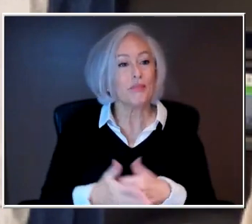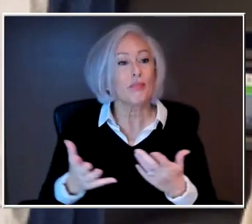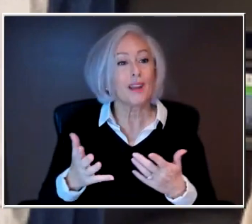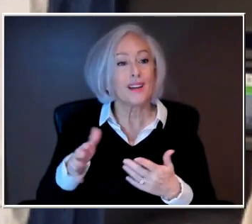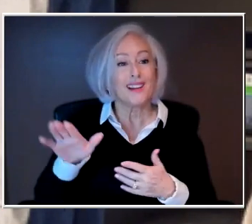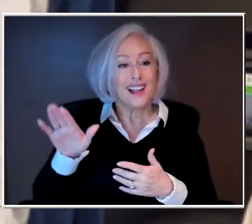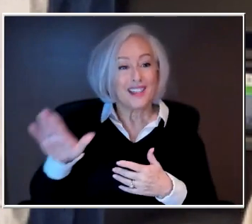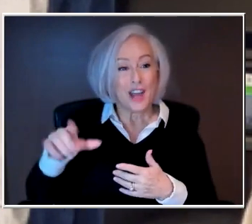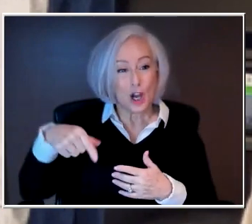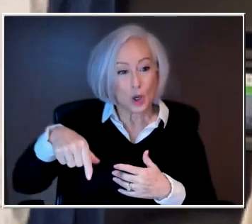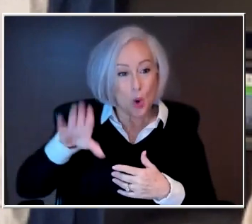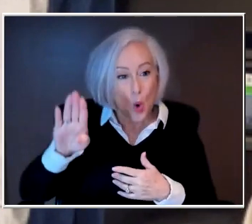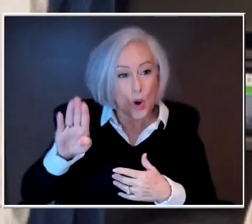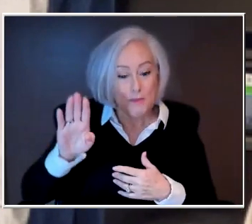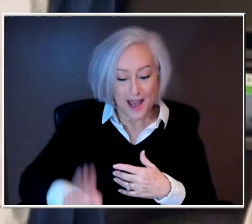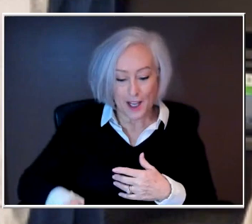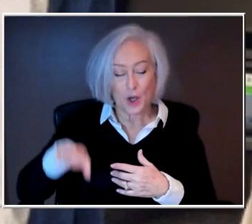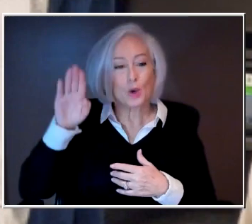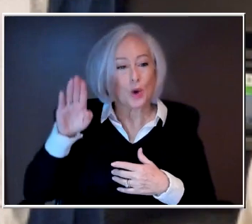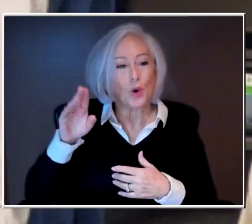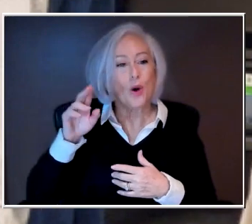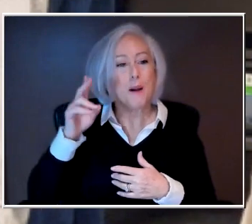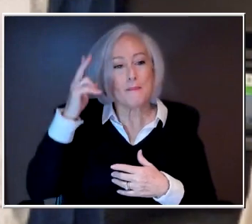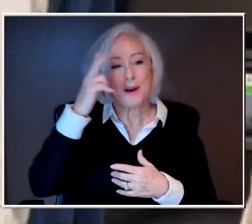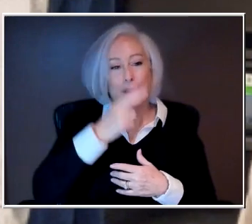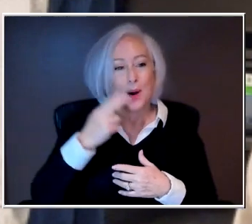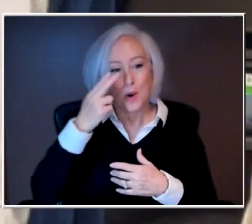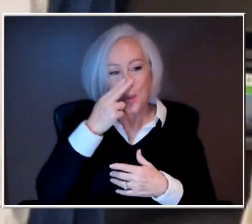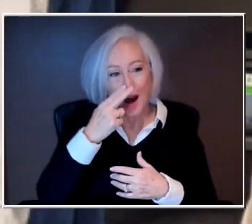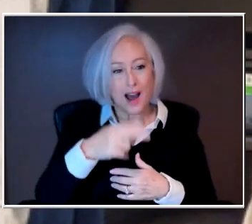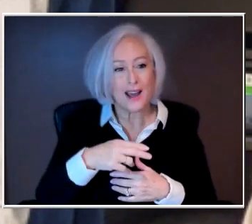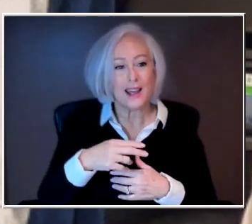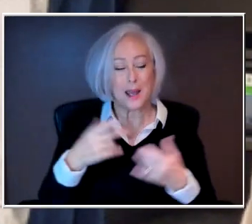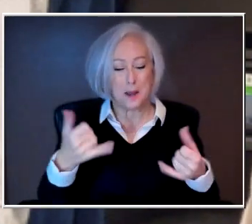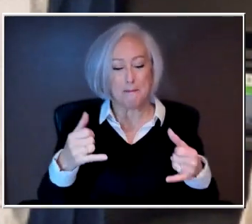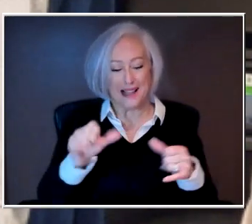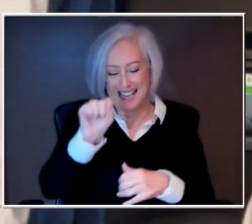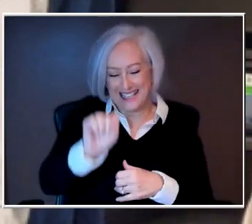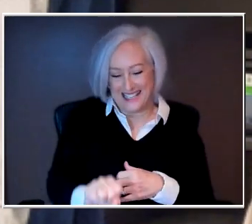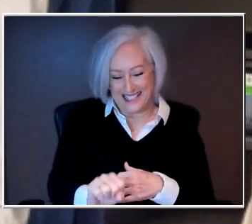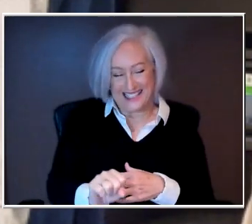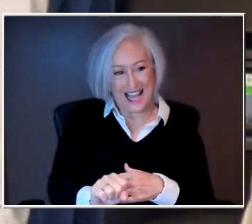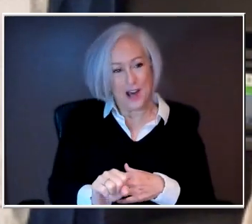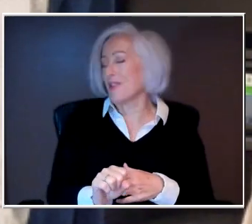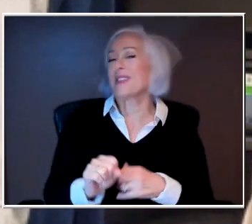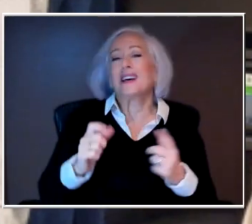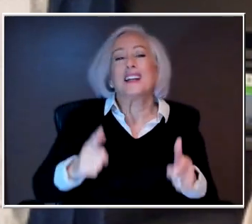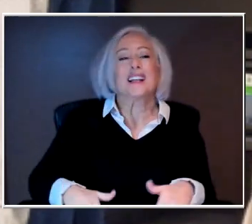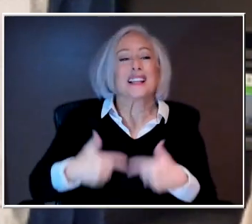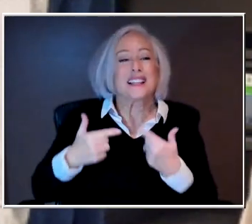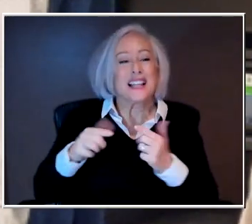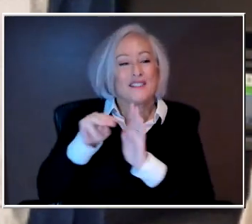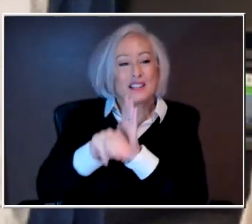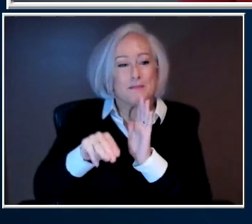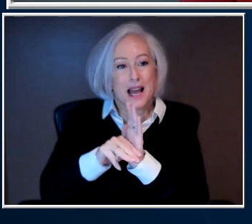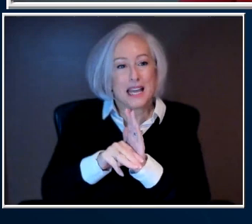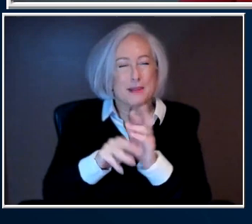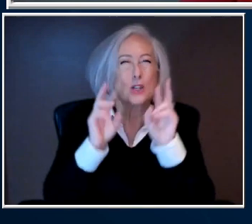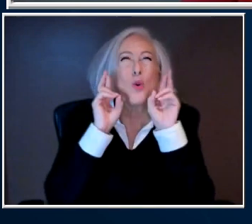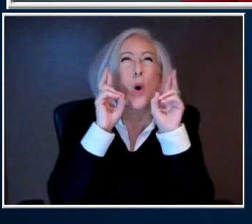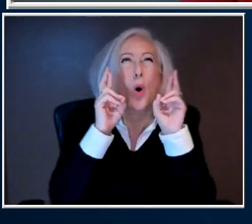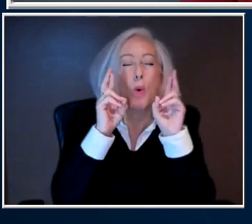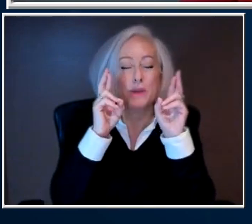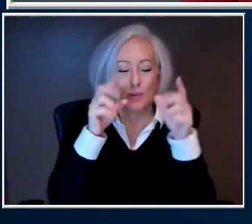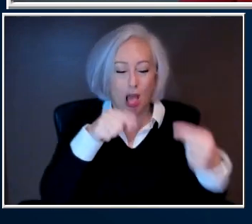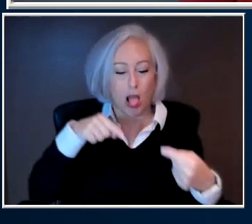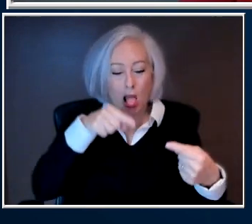Hawaii, played down south, lives in Miami now. So you got to hope that he's going to struggle a little bit holding the ball. Right. Yes. Yes. We